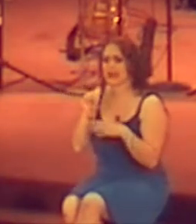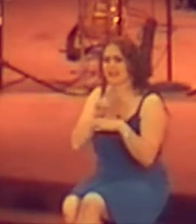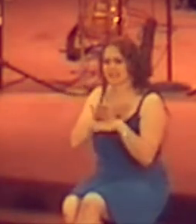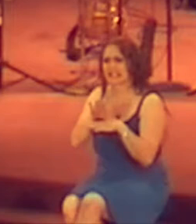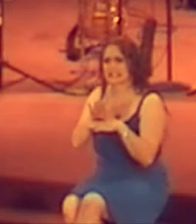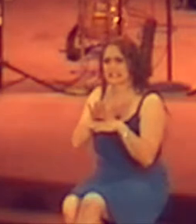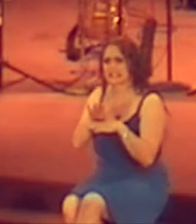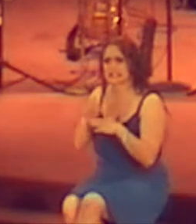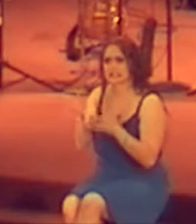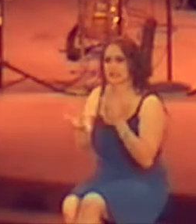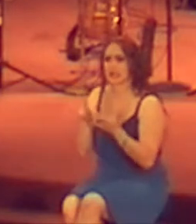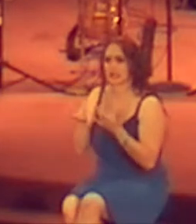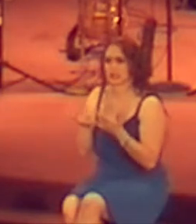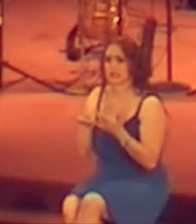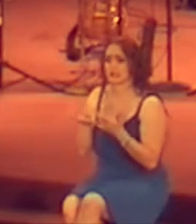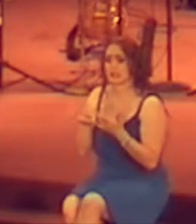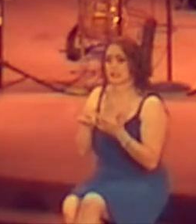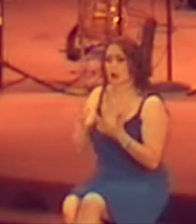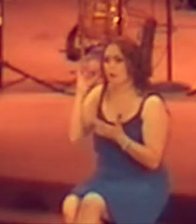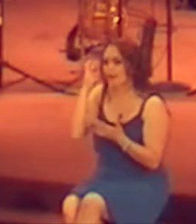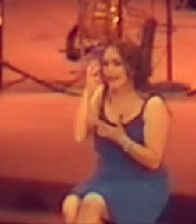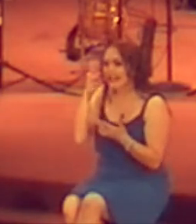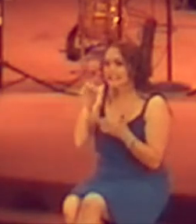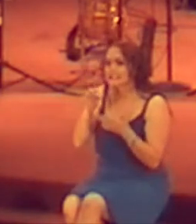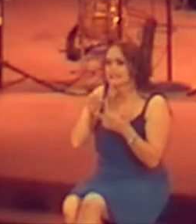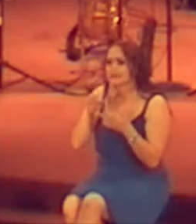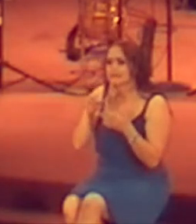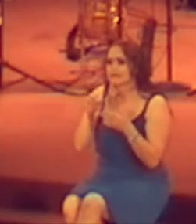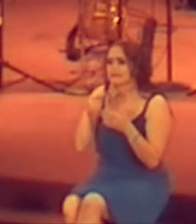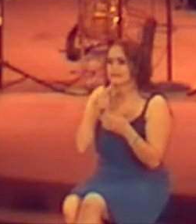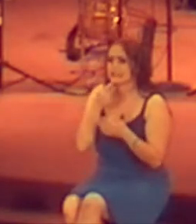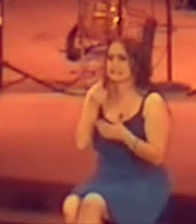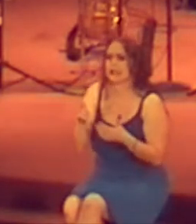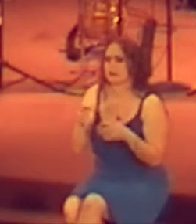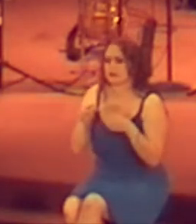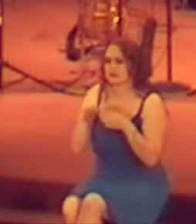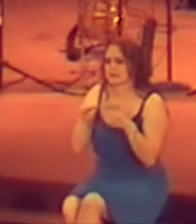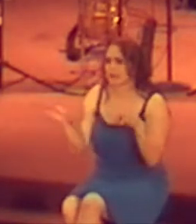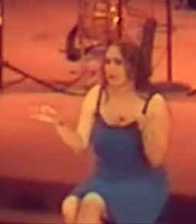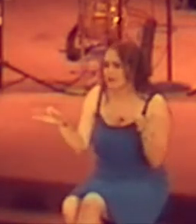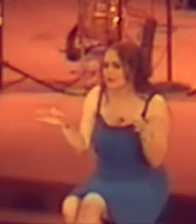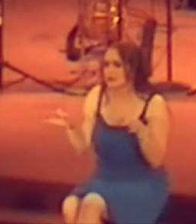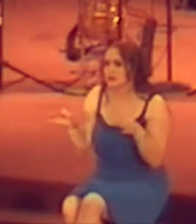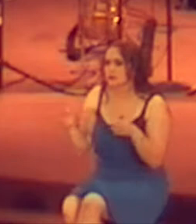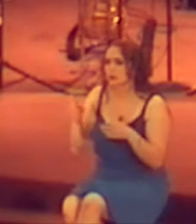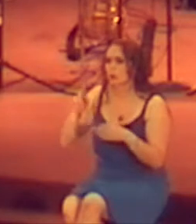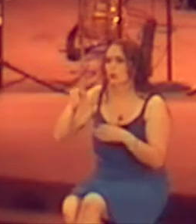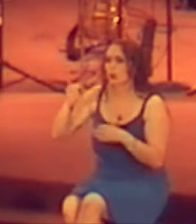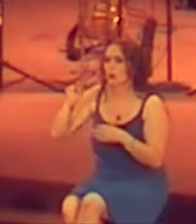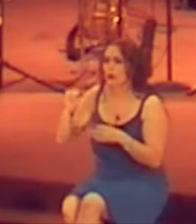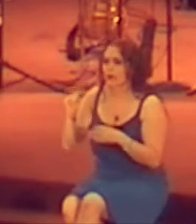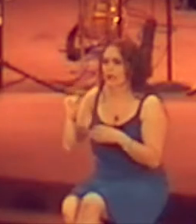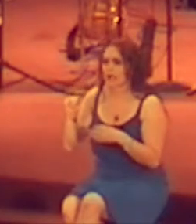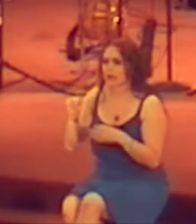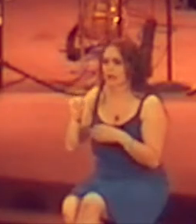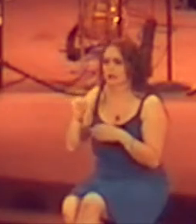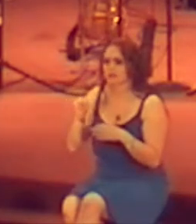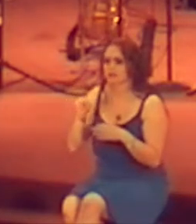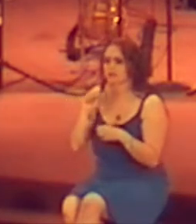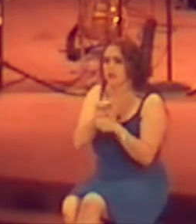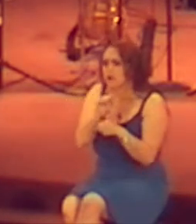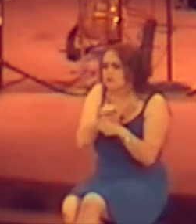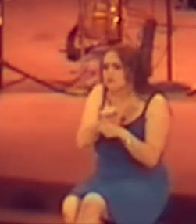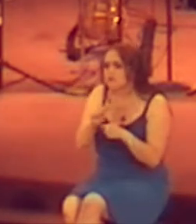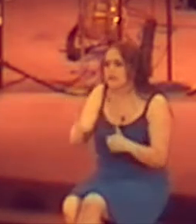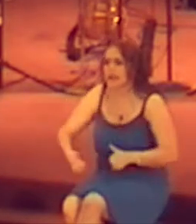careless statement, one blind statement can ruin careers, can ruin and destroy lives. It continually